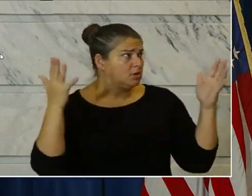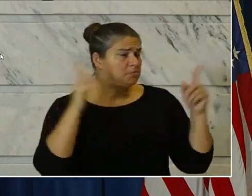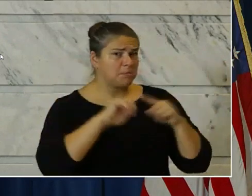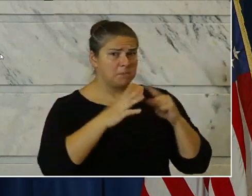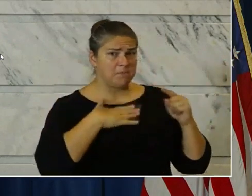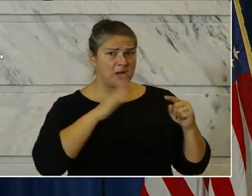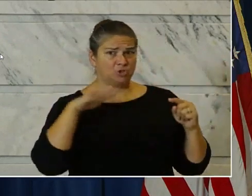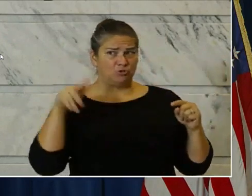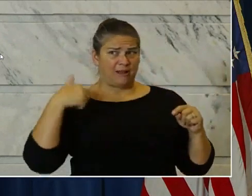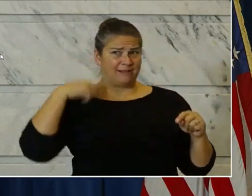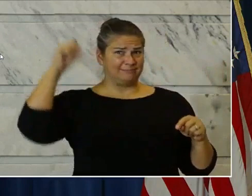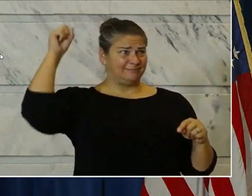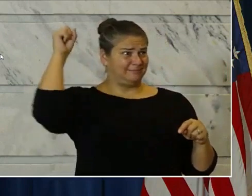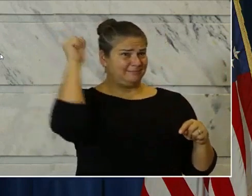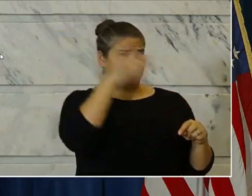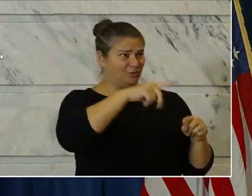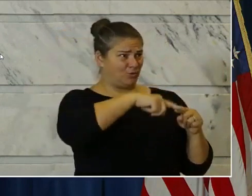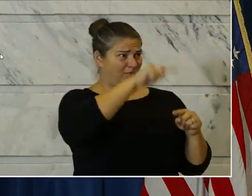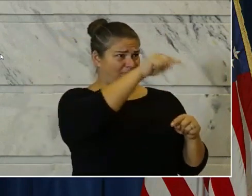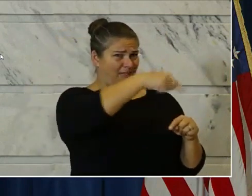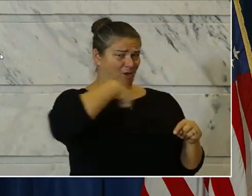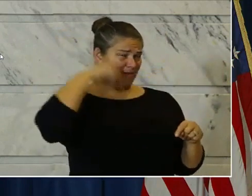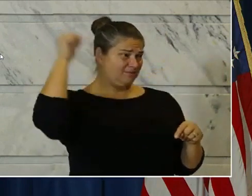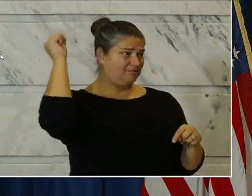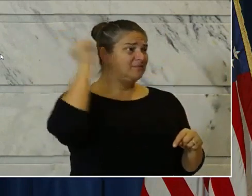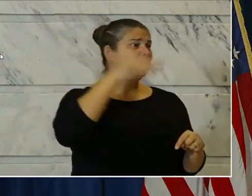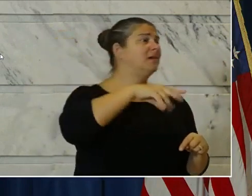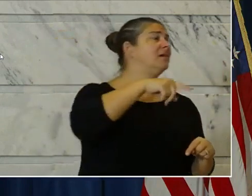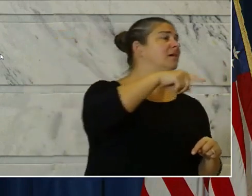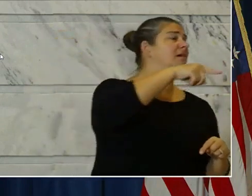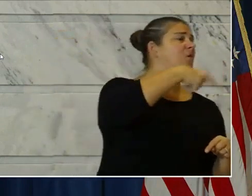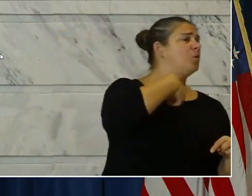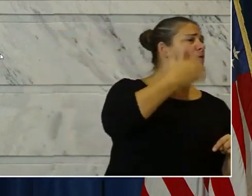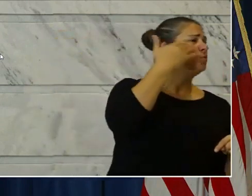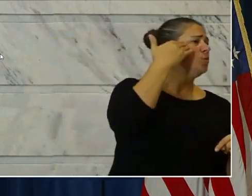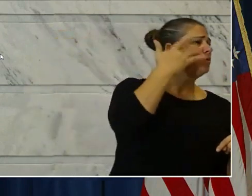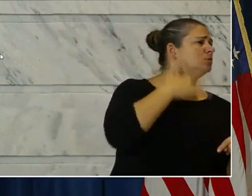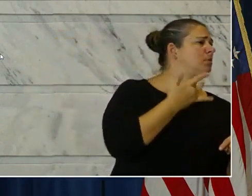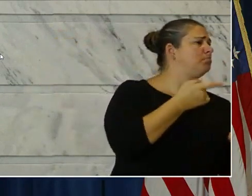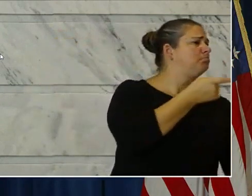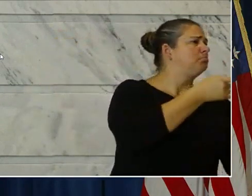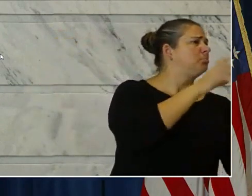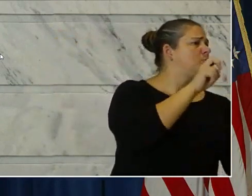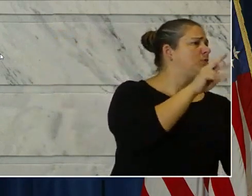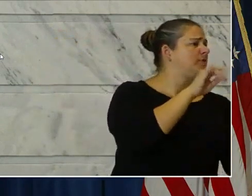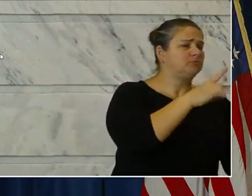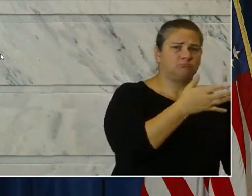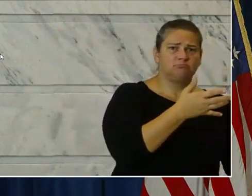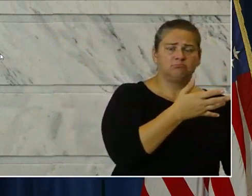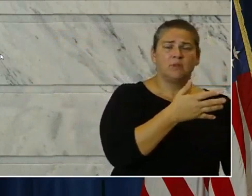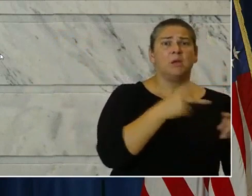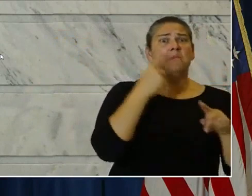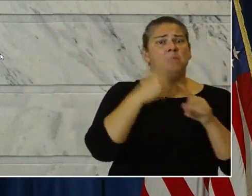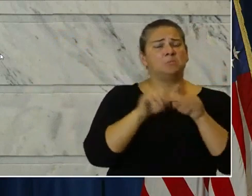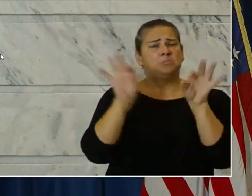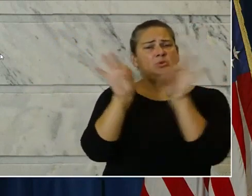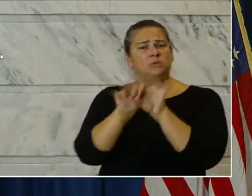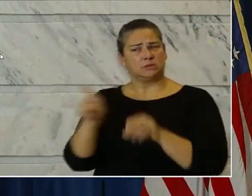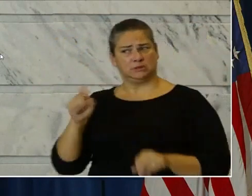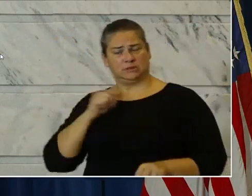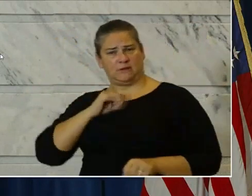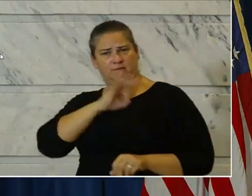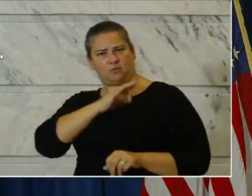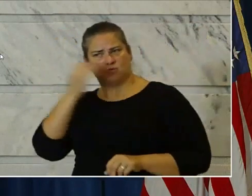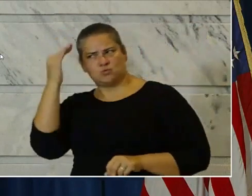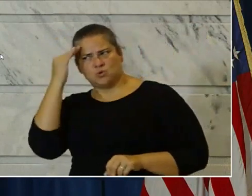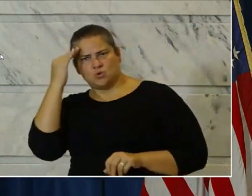day. It also is very imperative for our teachers and our school staff to know how this COVID pandemic